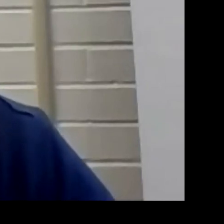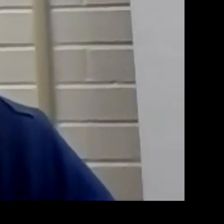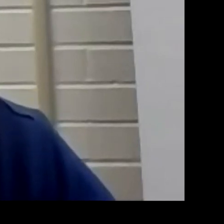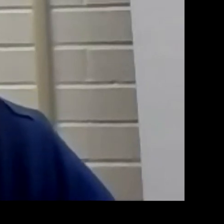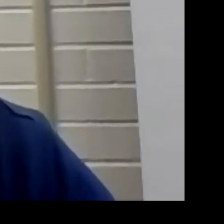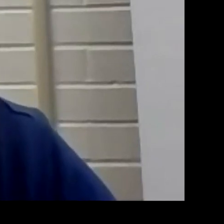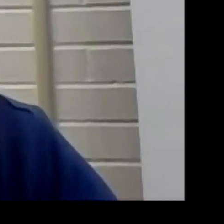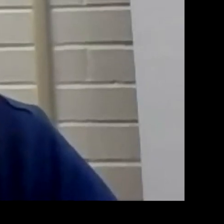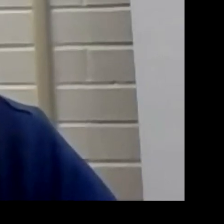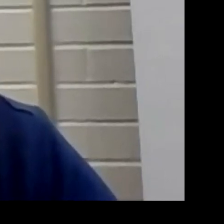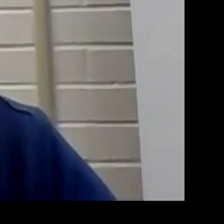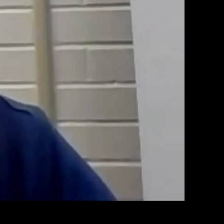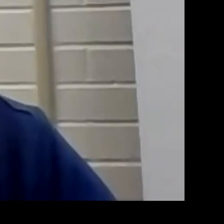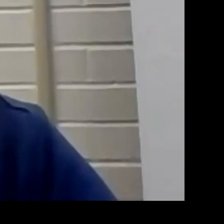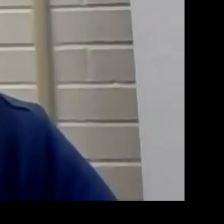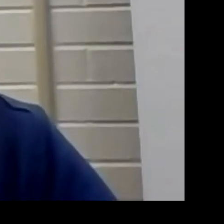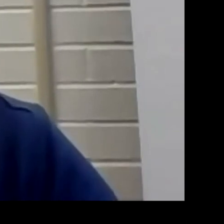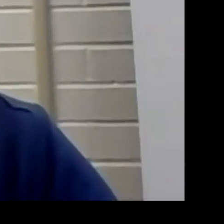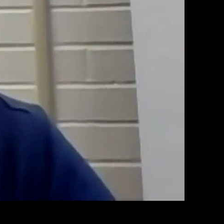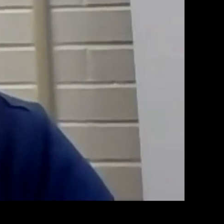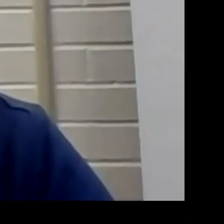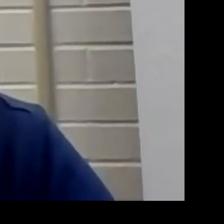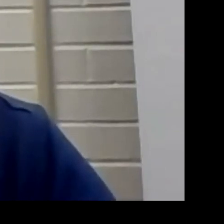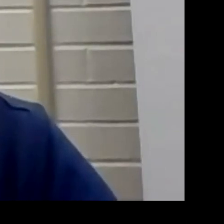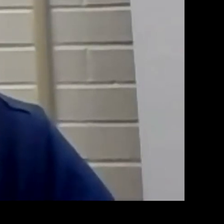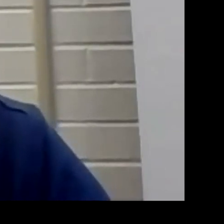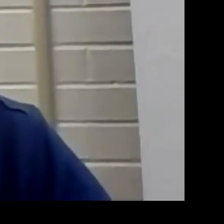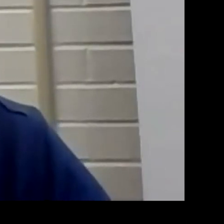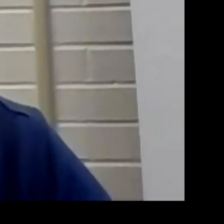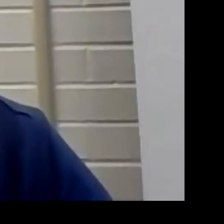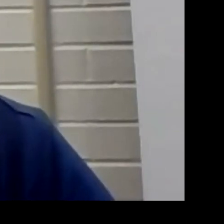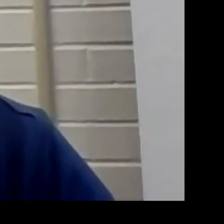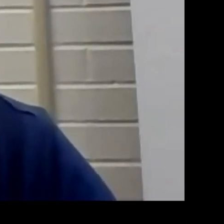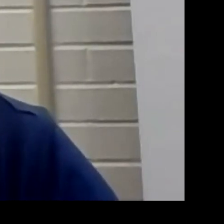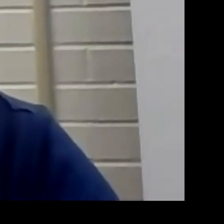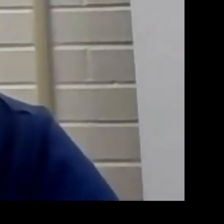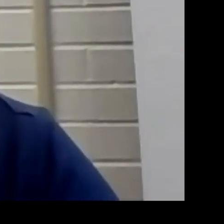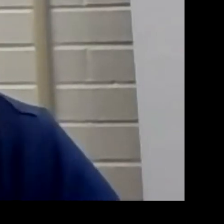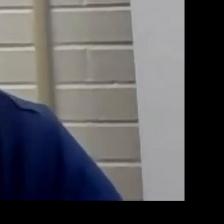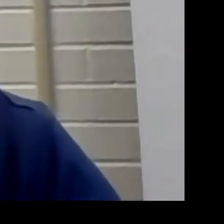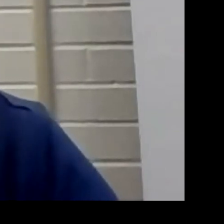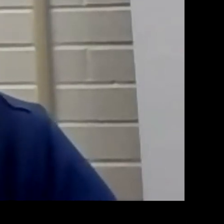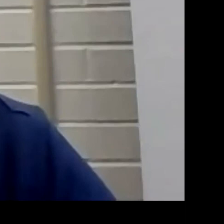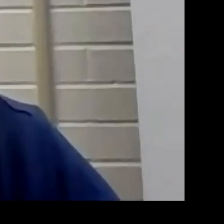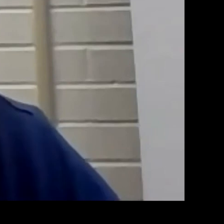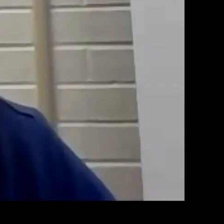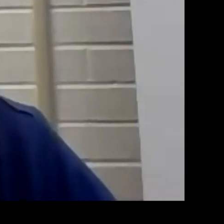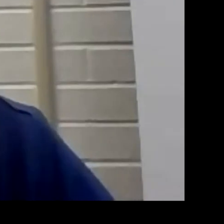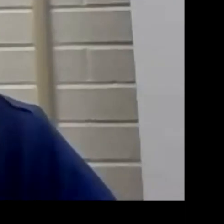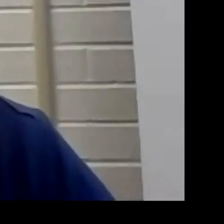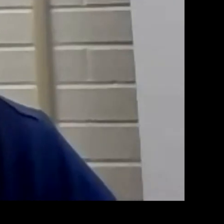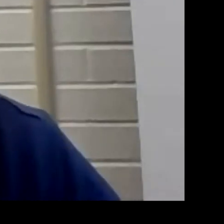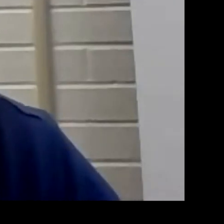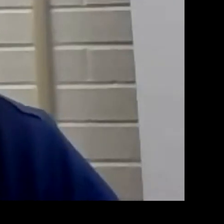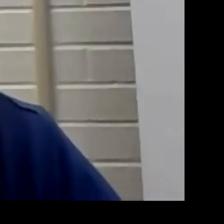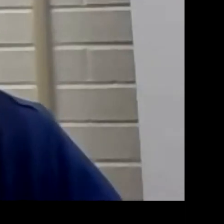the schools and connect with them. And this was before students entered back in. And I was able to sit down and talk to some